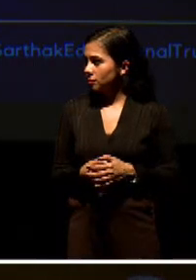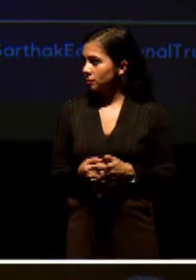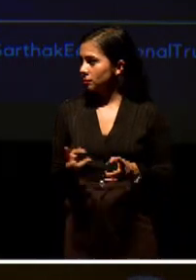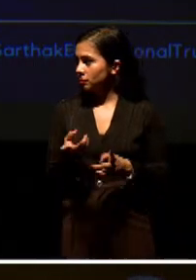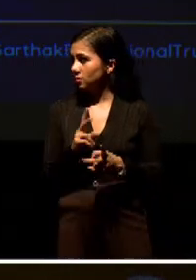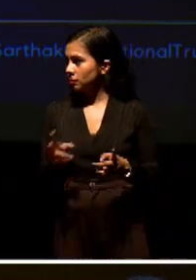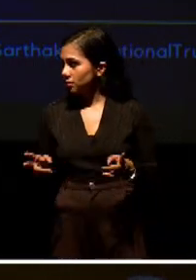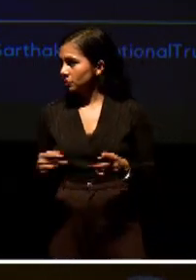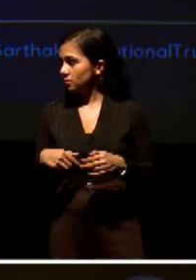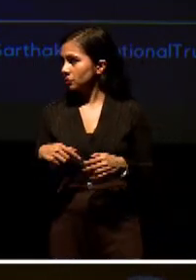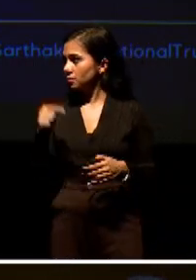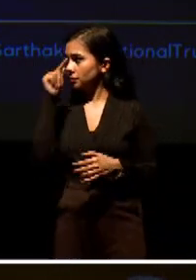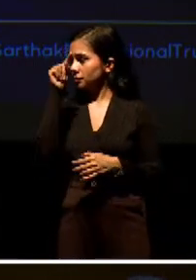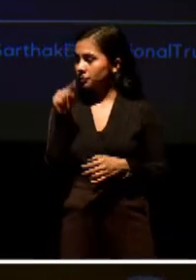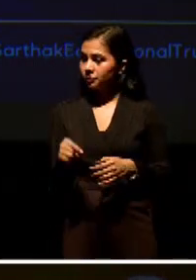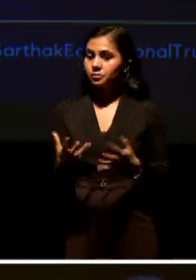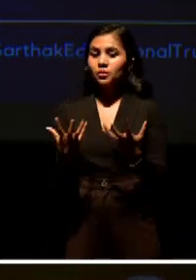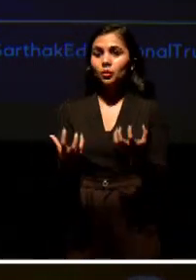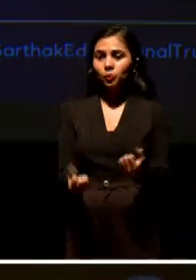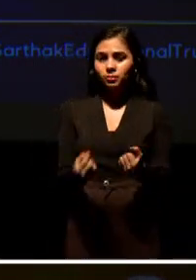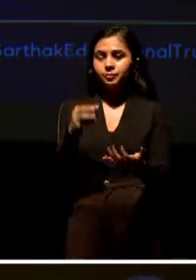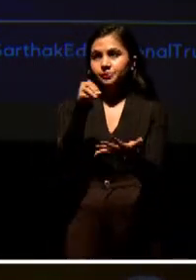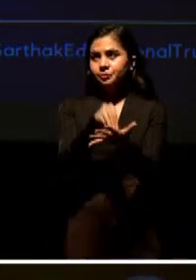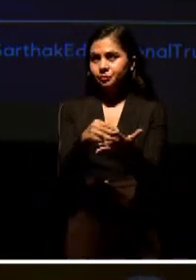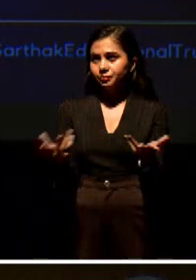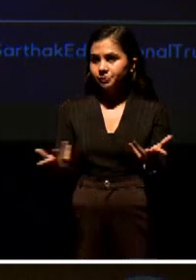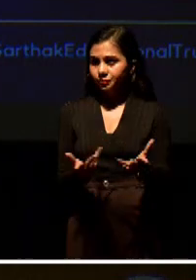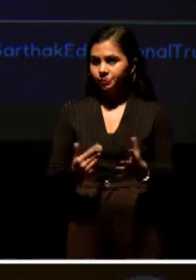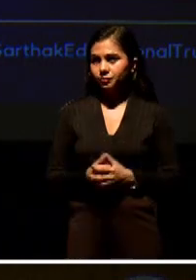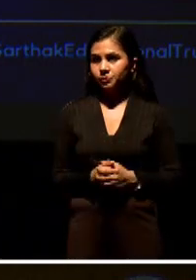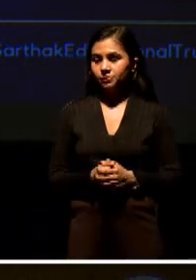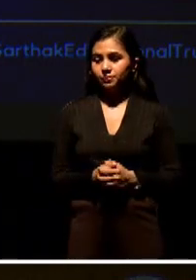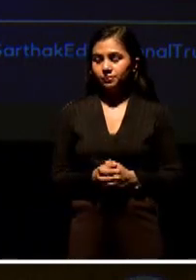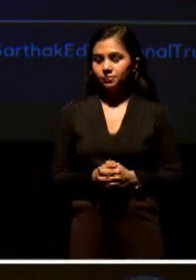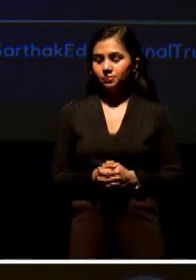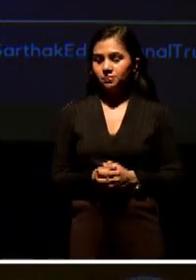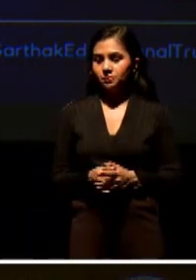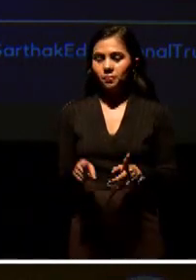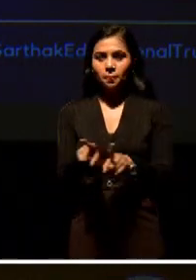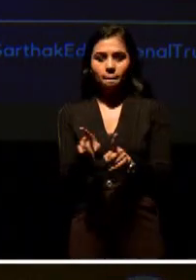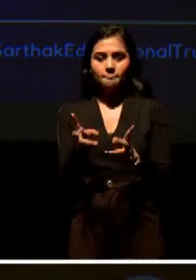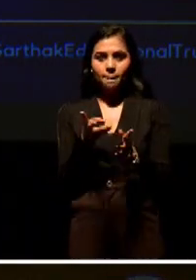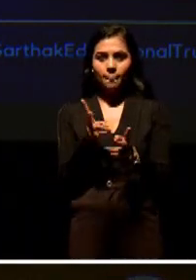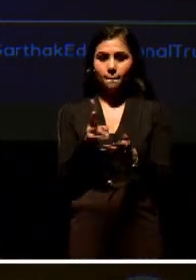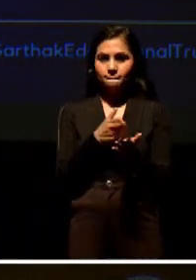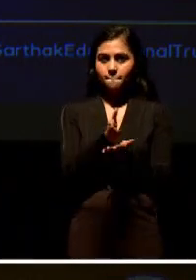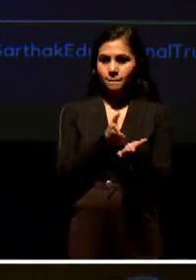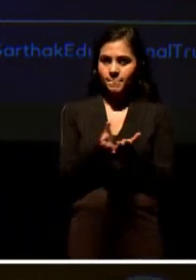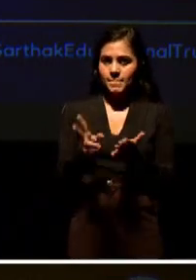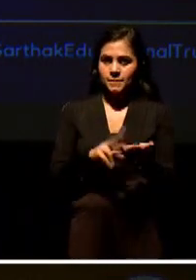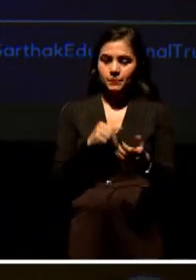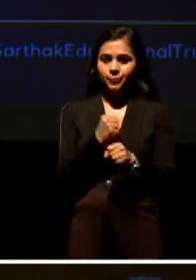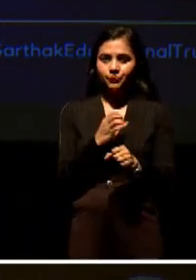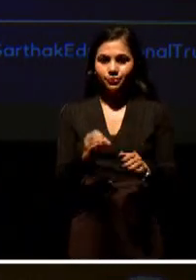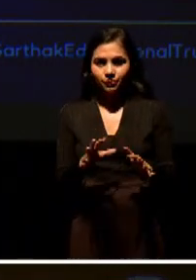And my one suggestion would be, and this can be through various NGOs who can put